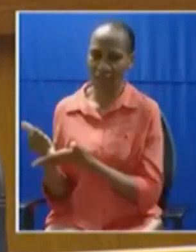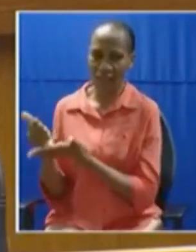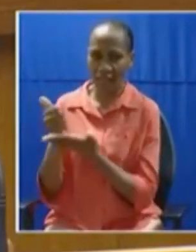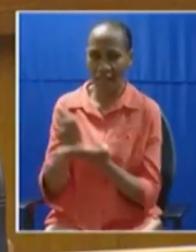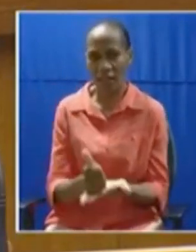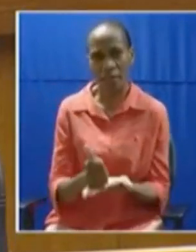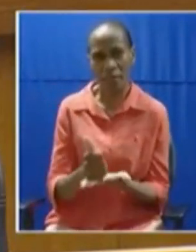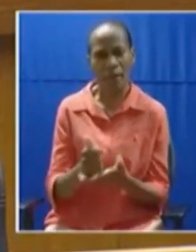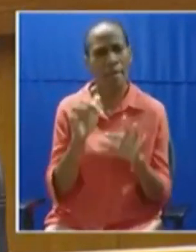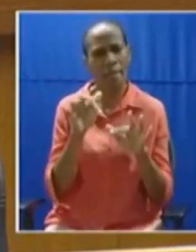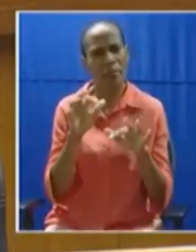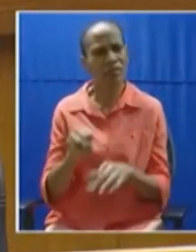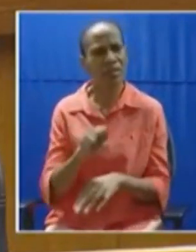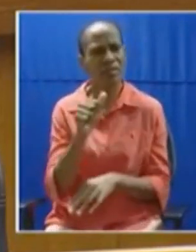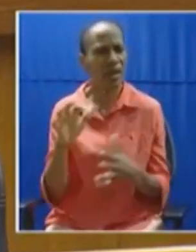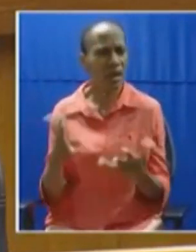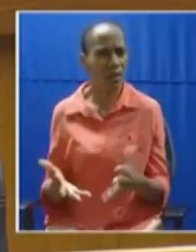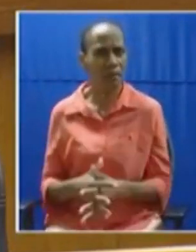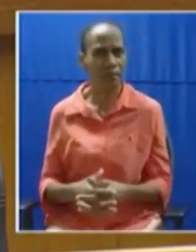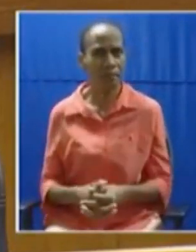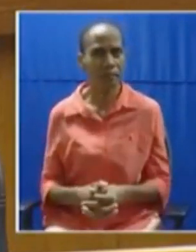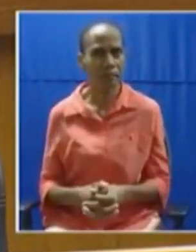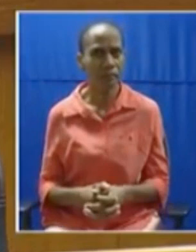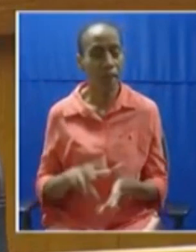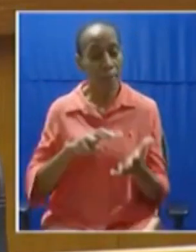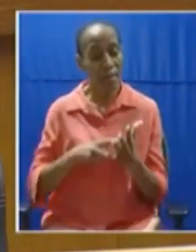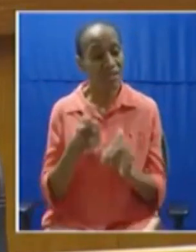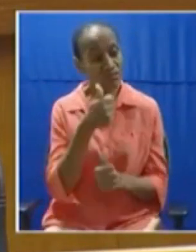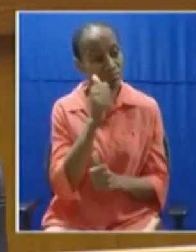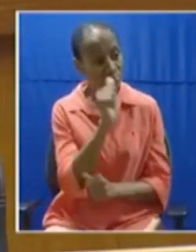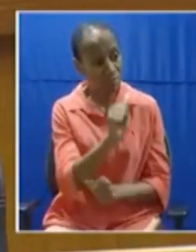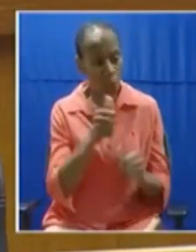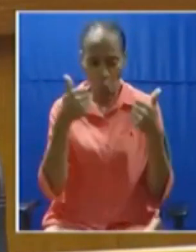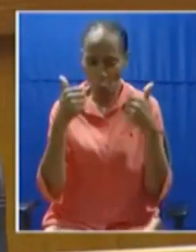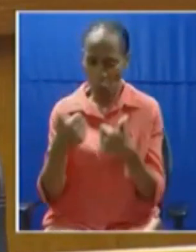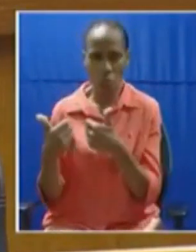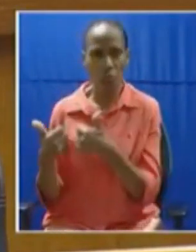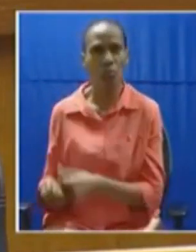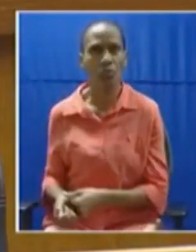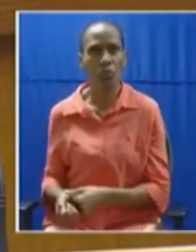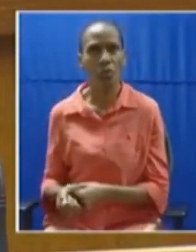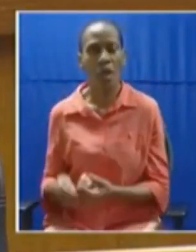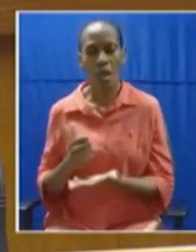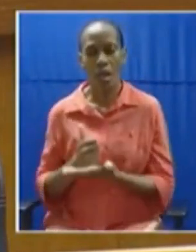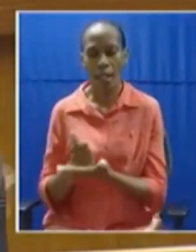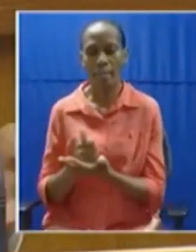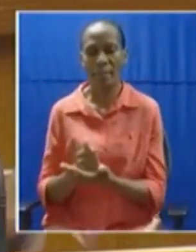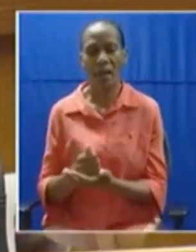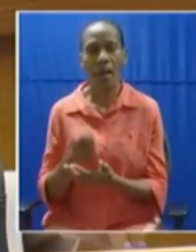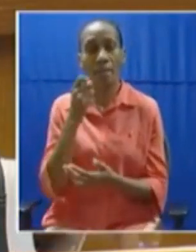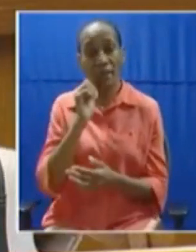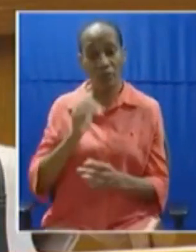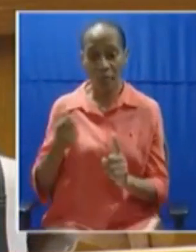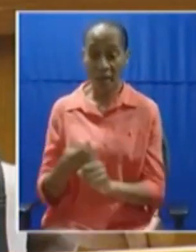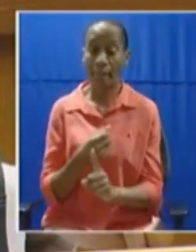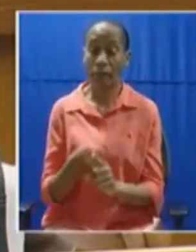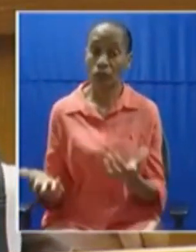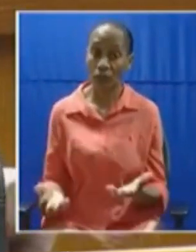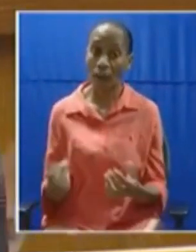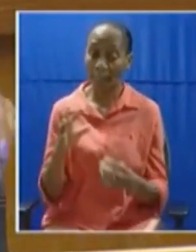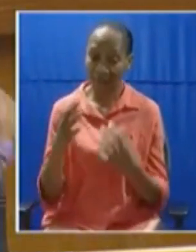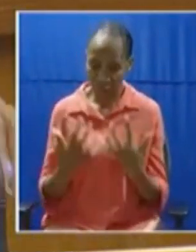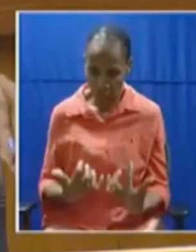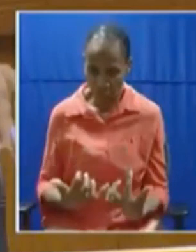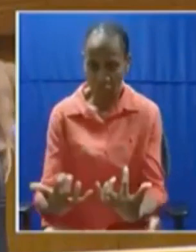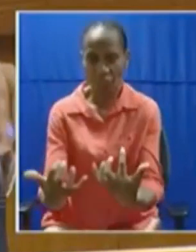need of. You have wonderful plans and summits to tackle gender-based violence, but on the ground, the